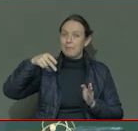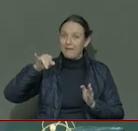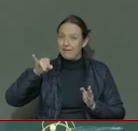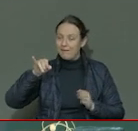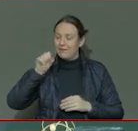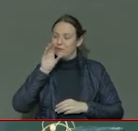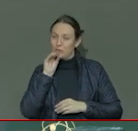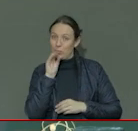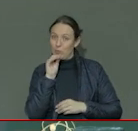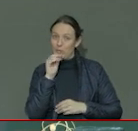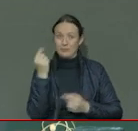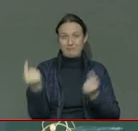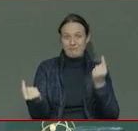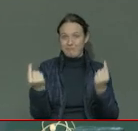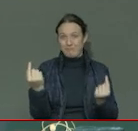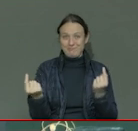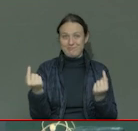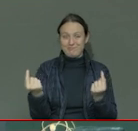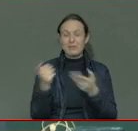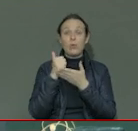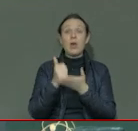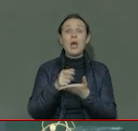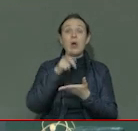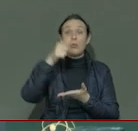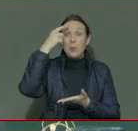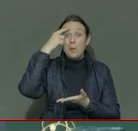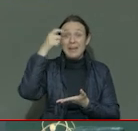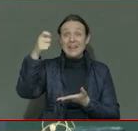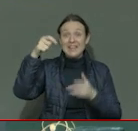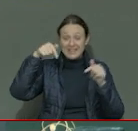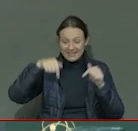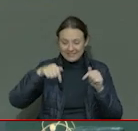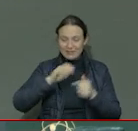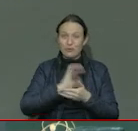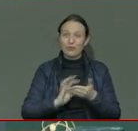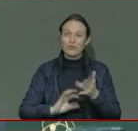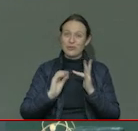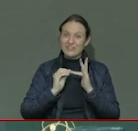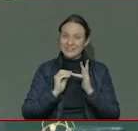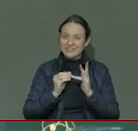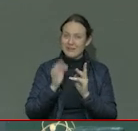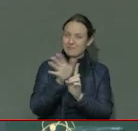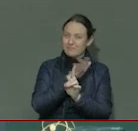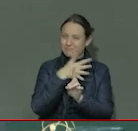story. So it's to convince us that this is not just a made-up story. It did happen.